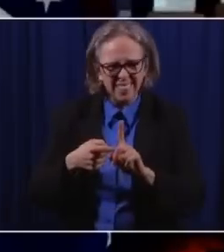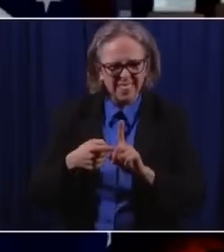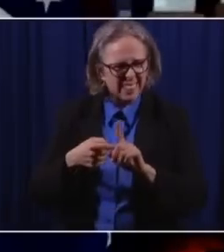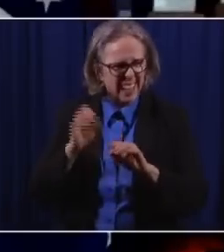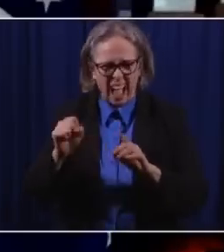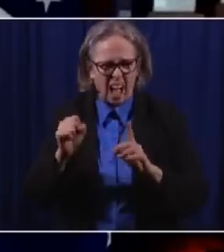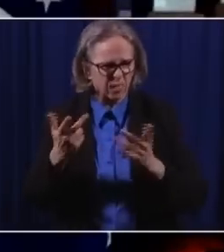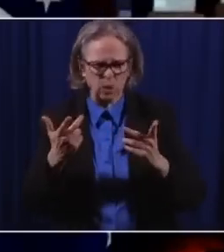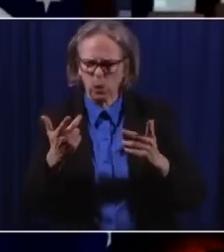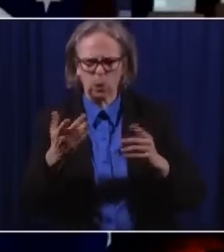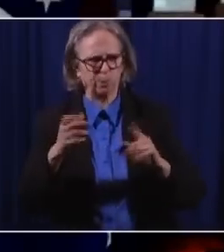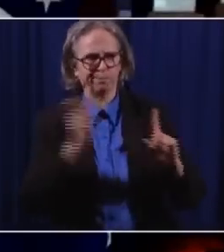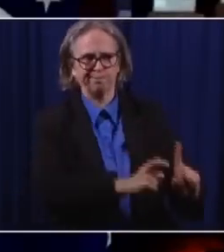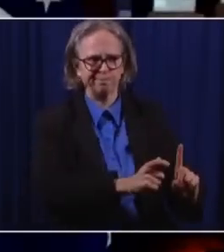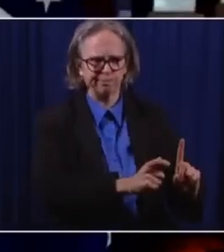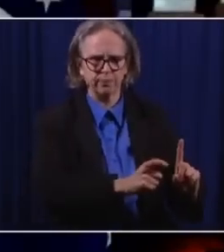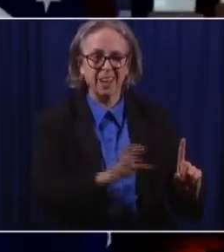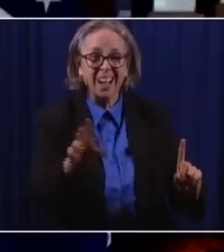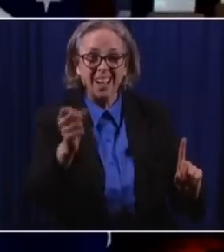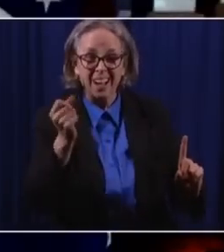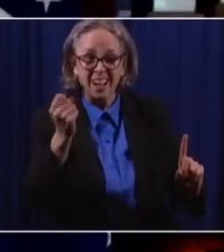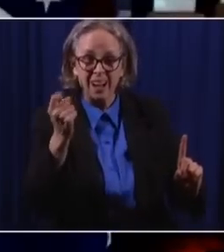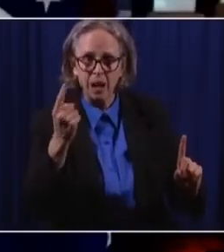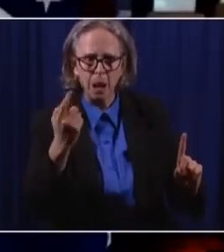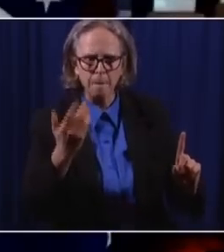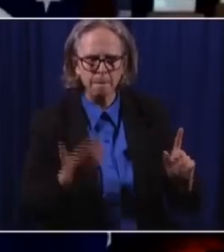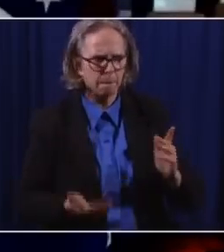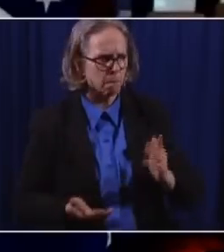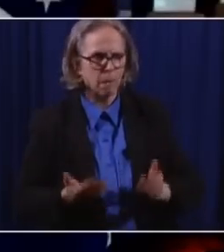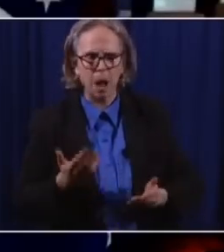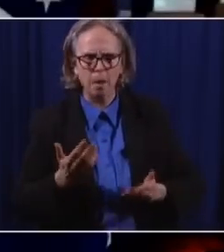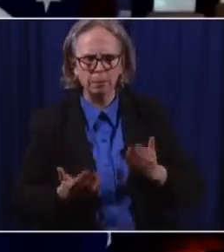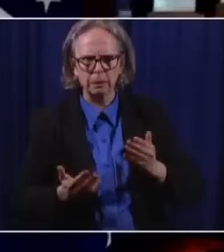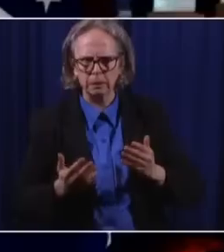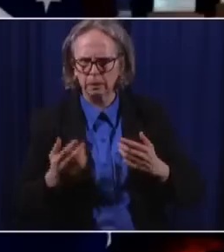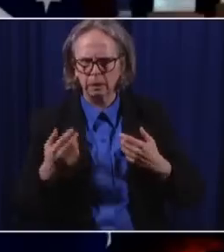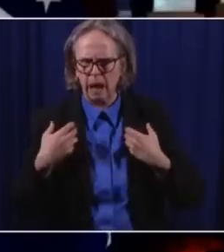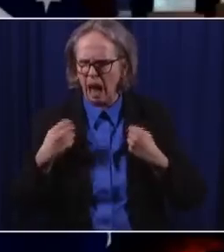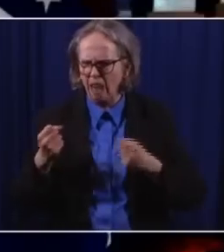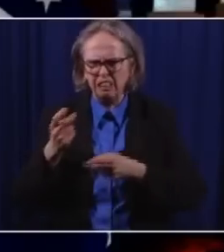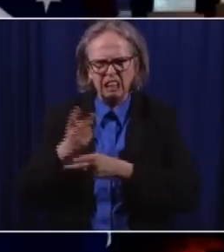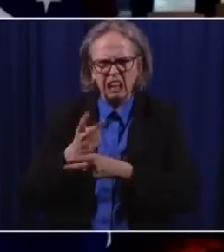health coverage from their employer, or they may have already exhausted their